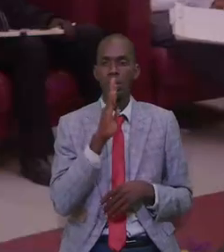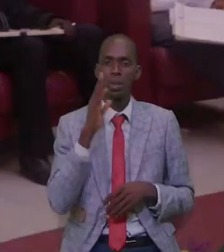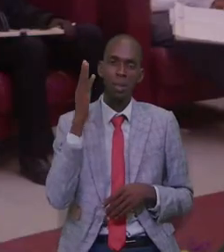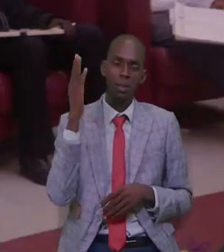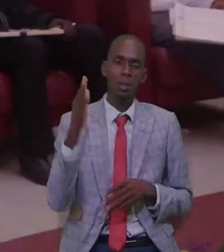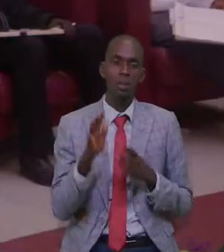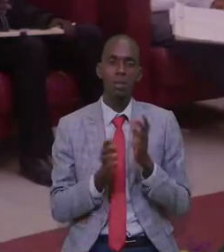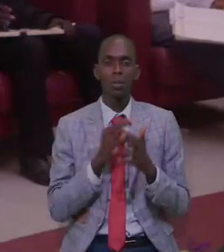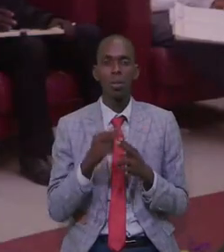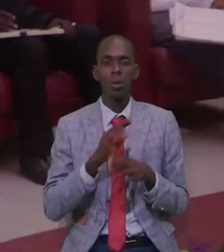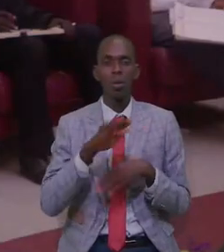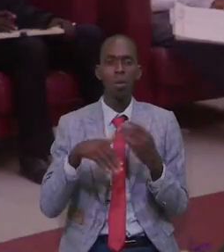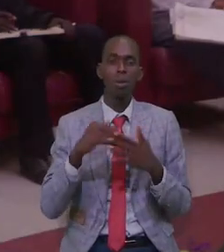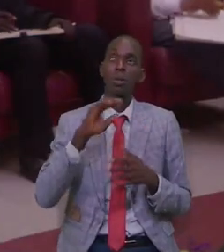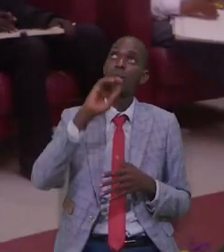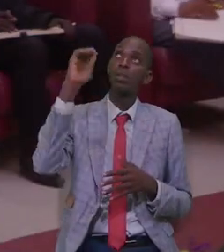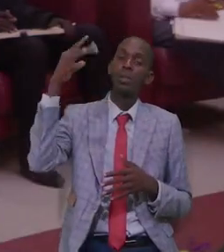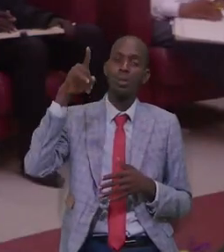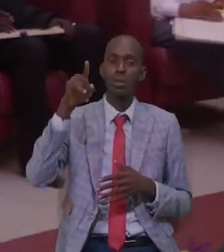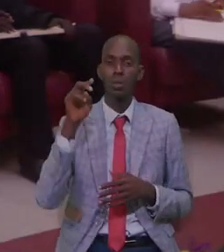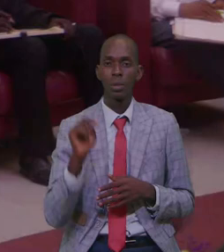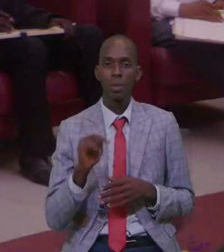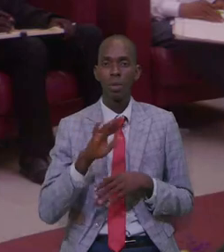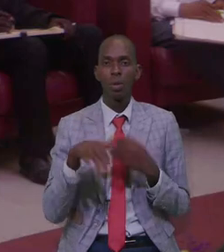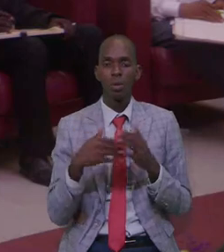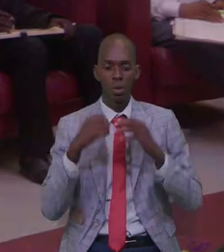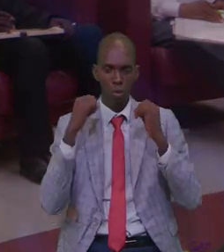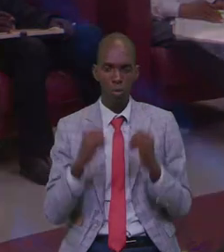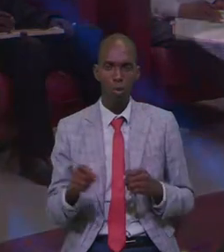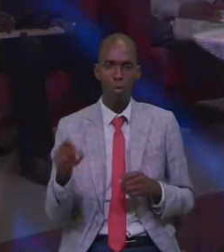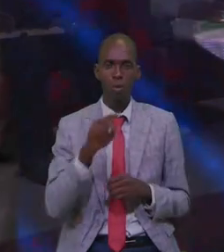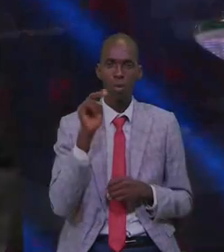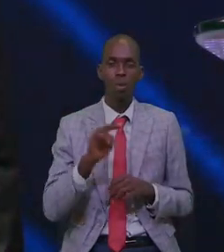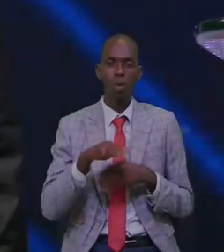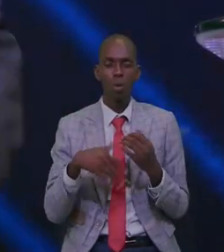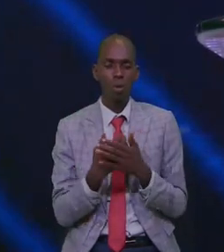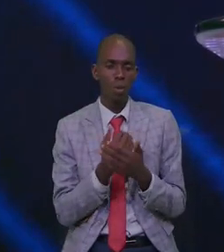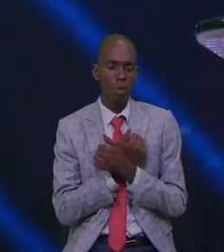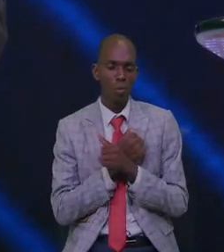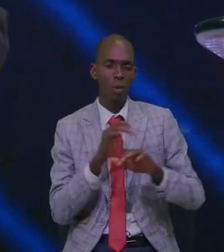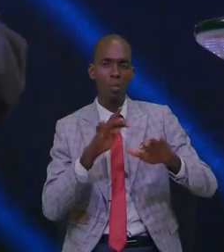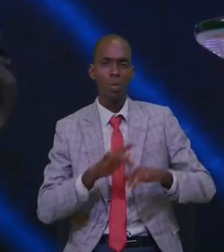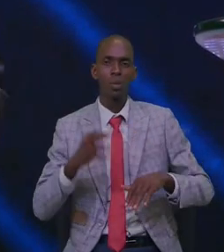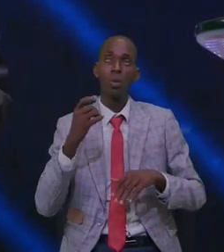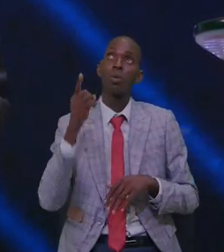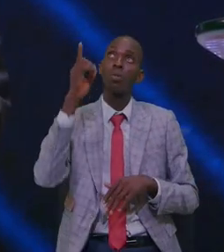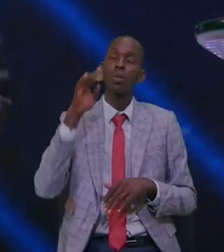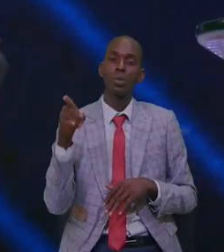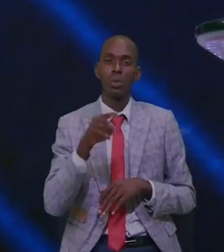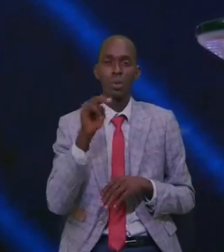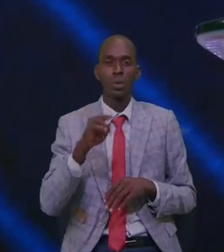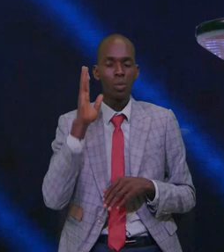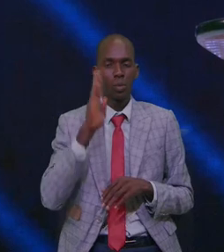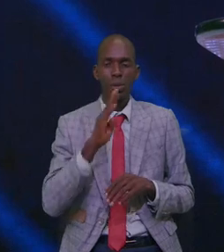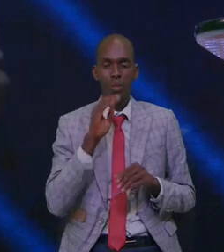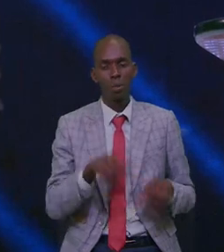All the grace you need, all the strength you need, all the love and the mercy of God you need will be showered upon your life,